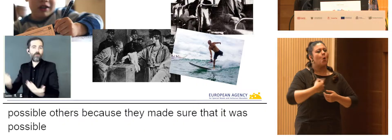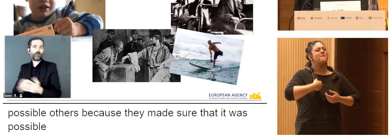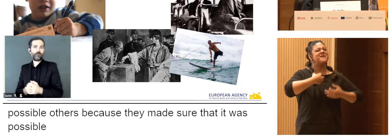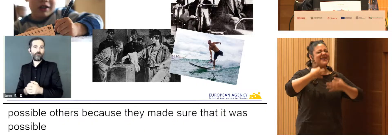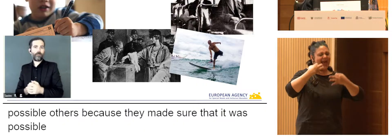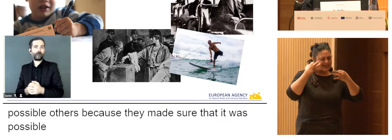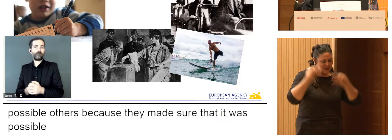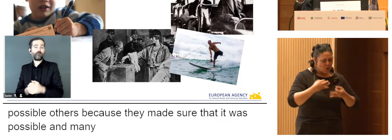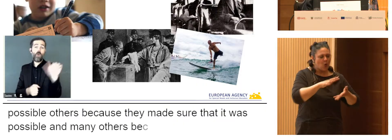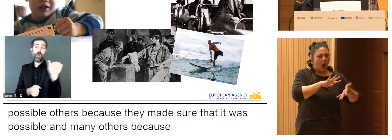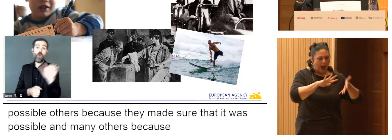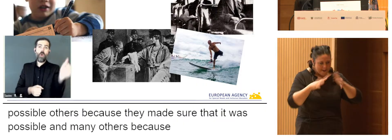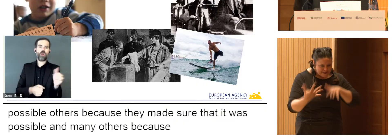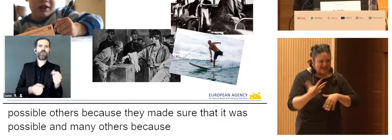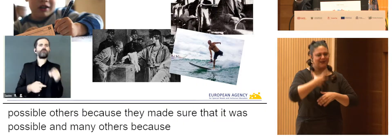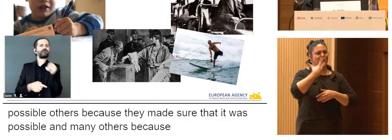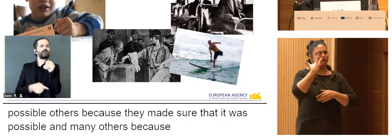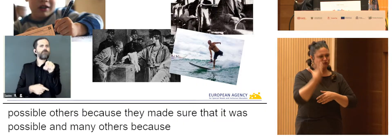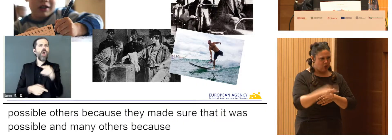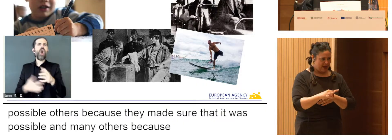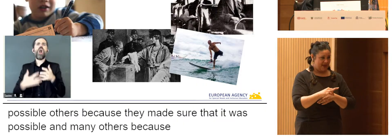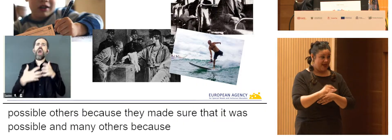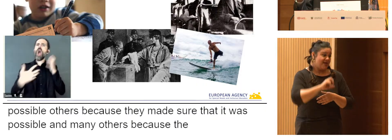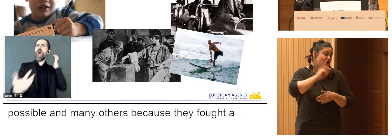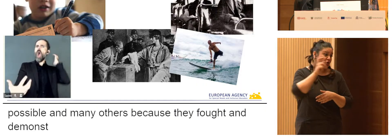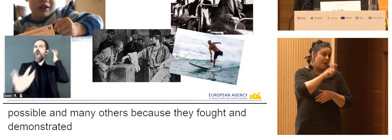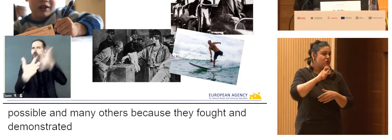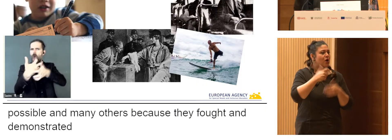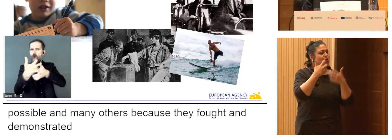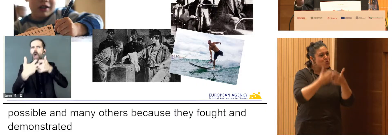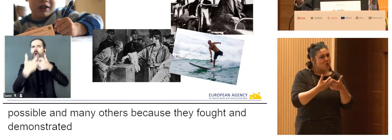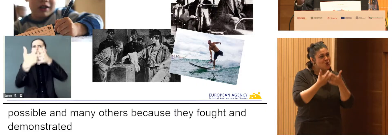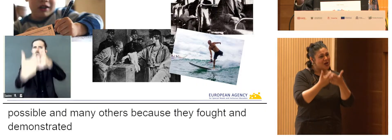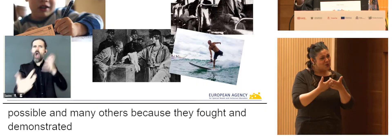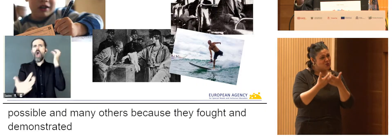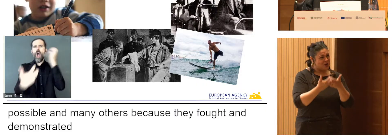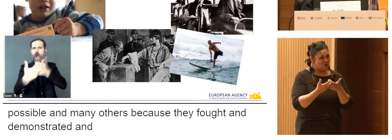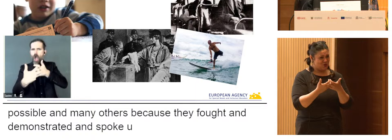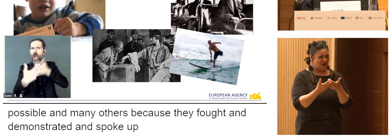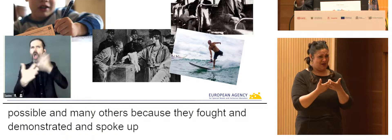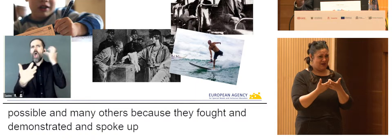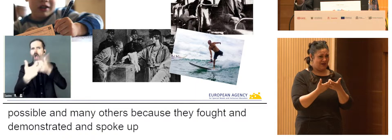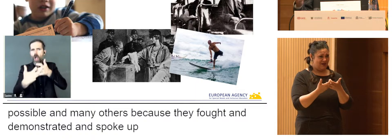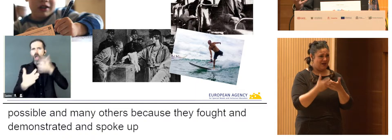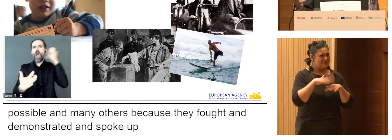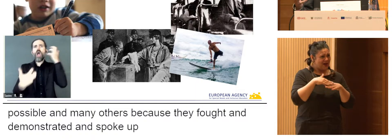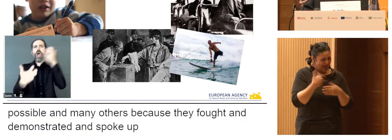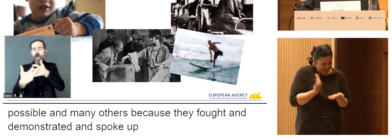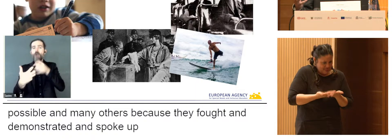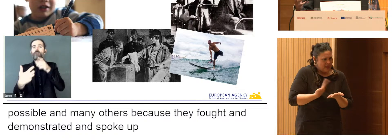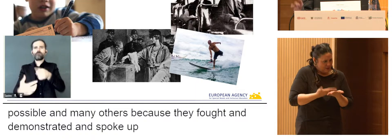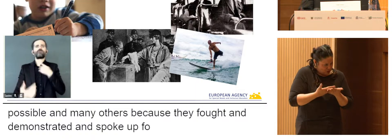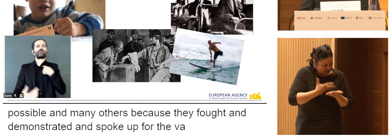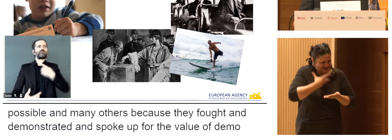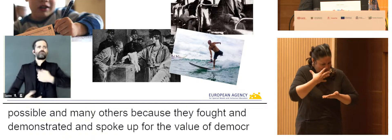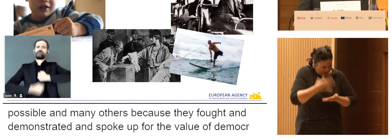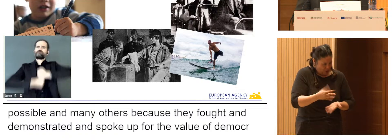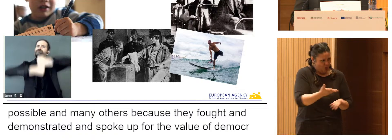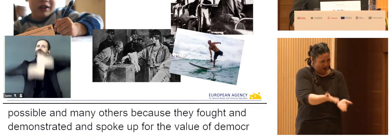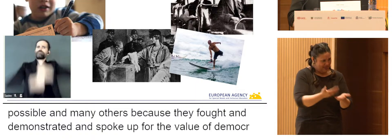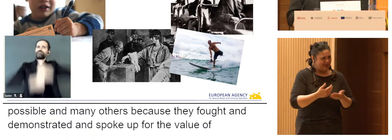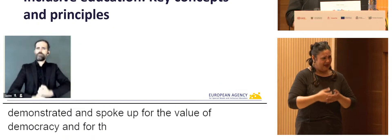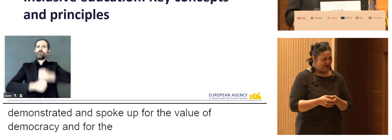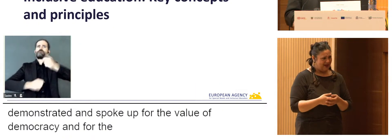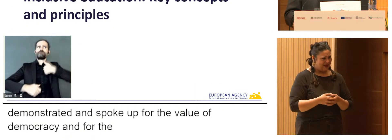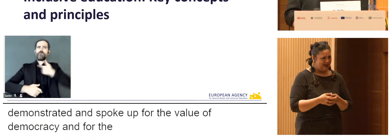because they fought and demonstrated and spoke up for the value of democracy and for the